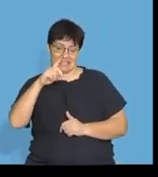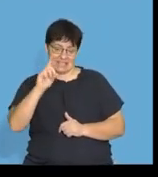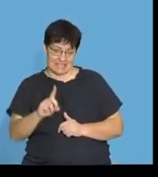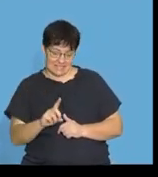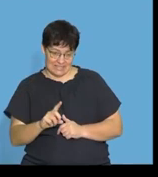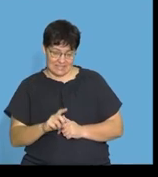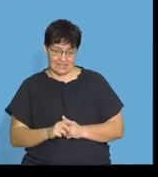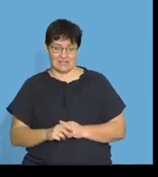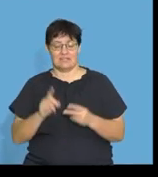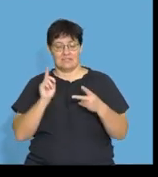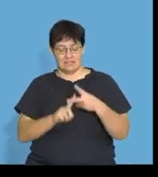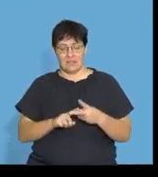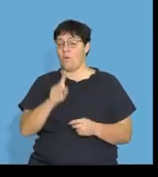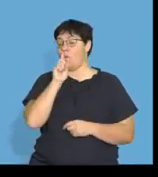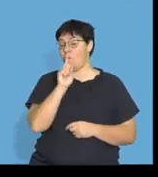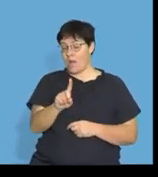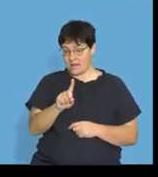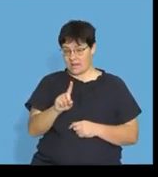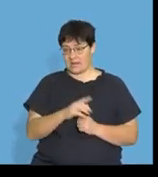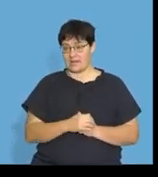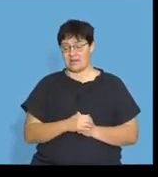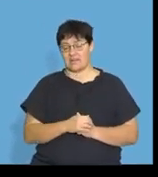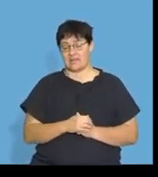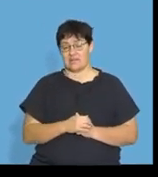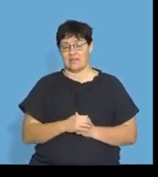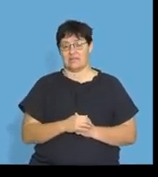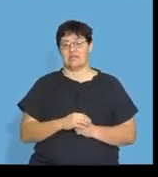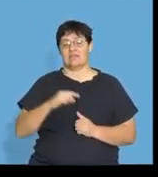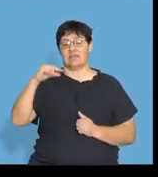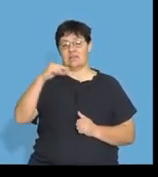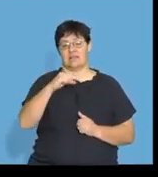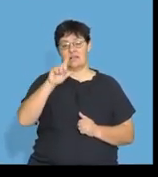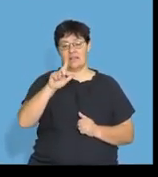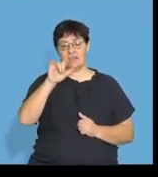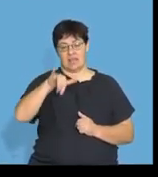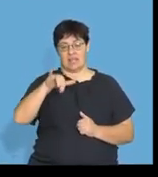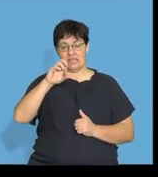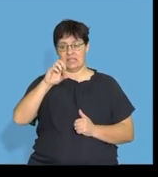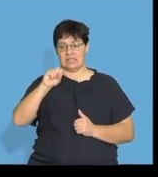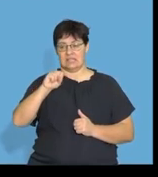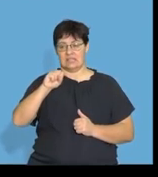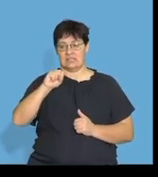acids, right? Remember the little pigs, and the 1 glycerol.